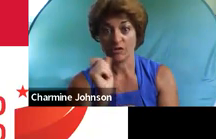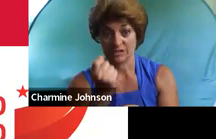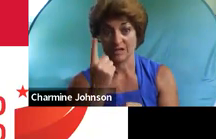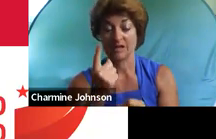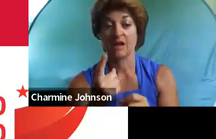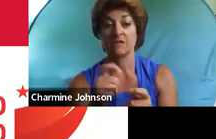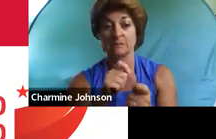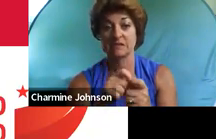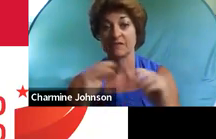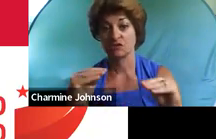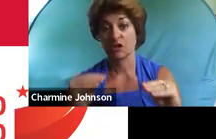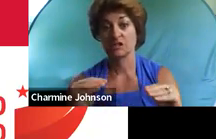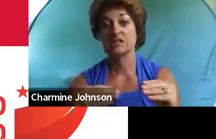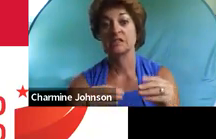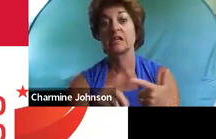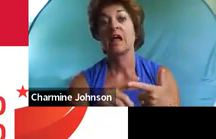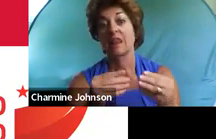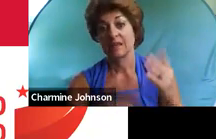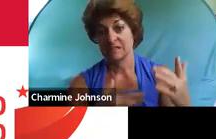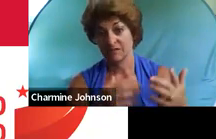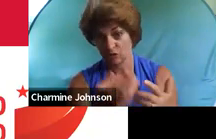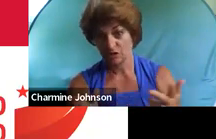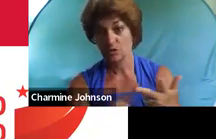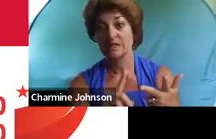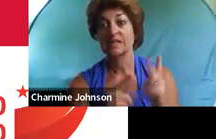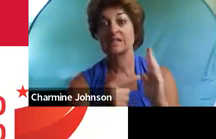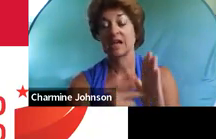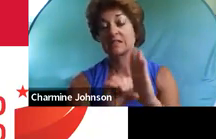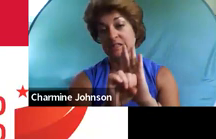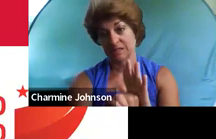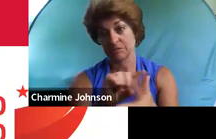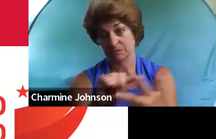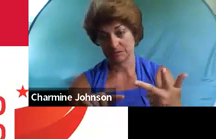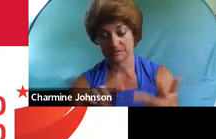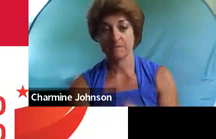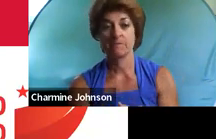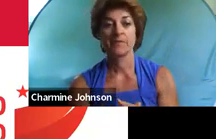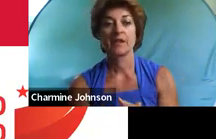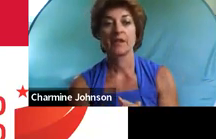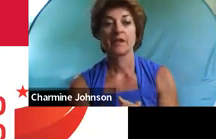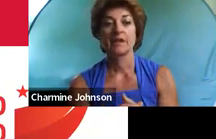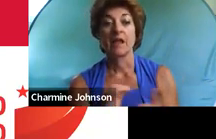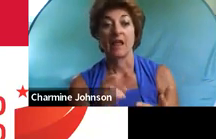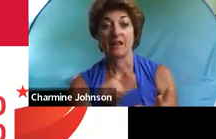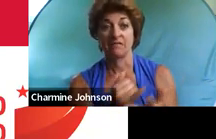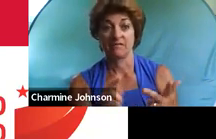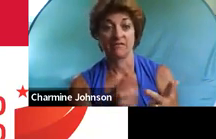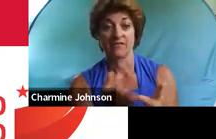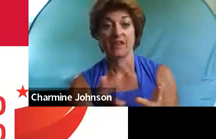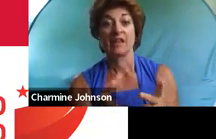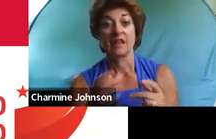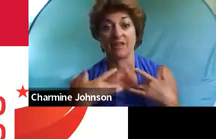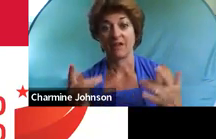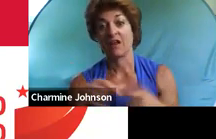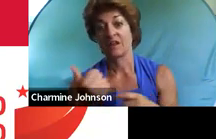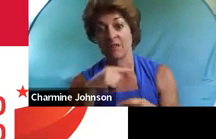of the specific instructions, the list of resources, signs and symptoms, and in the event of another public health